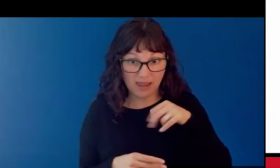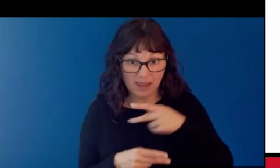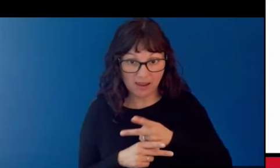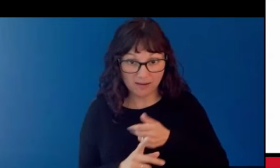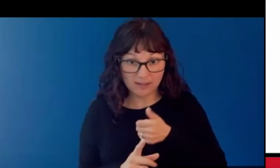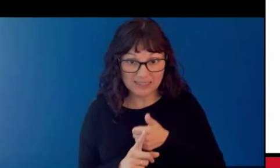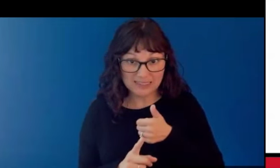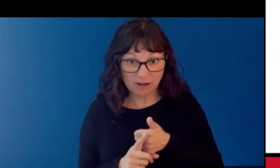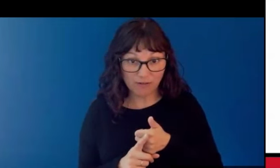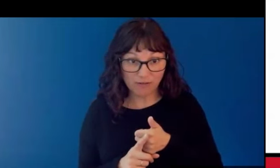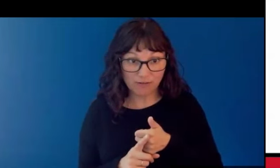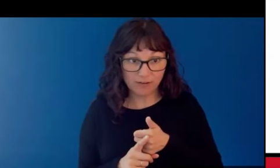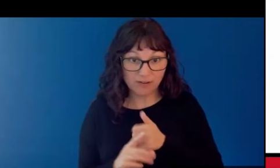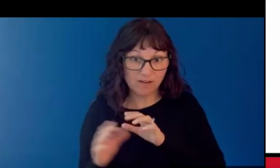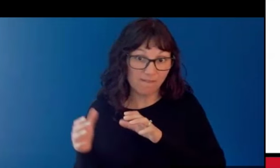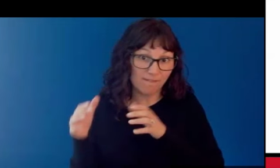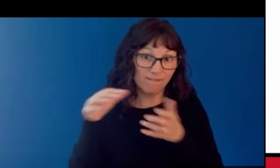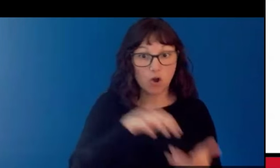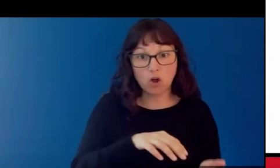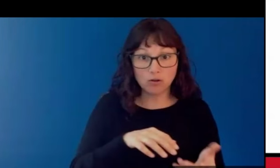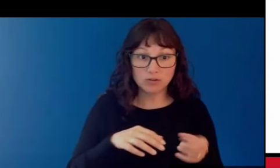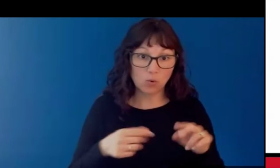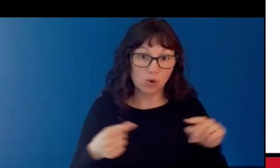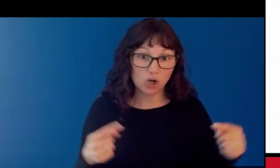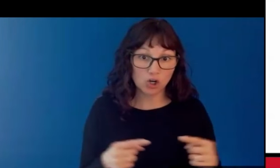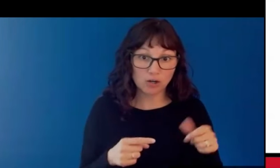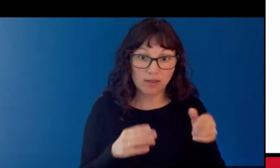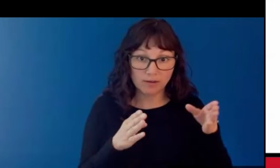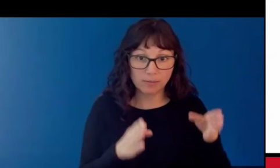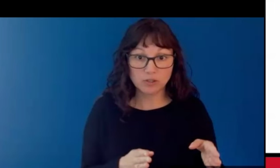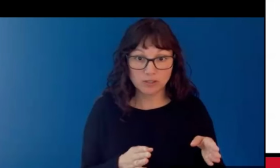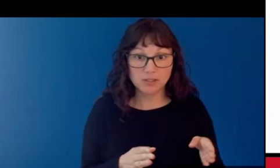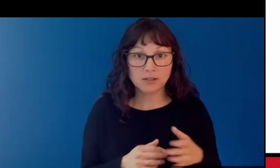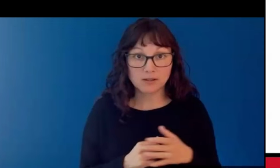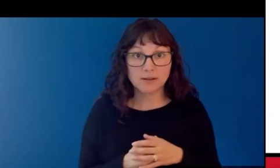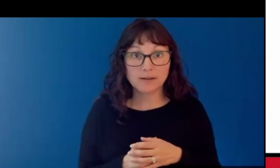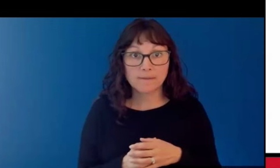itself falls or injures a person.